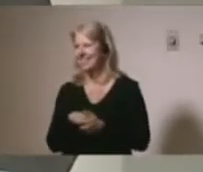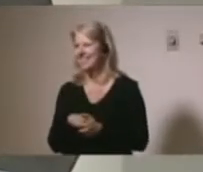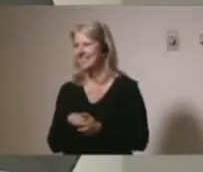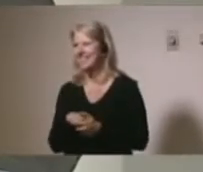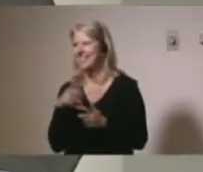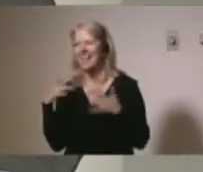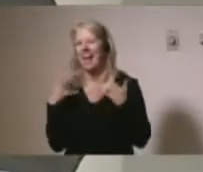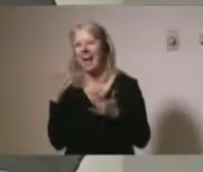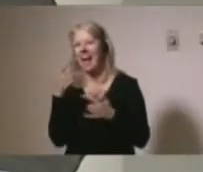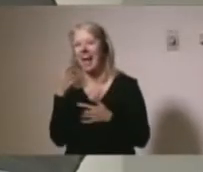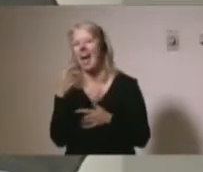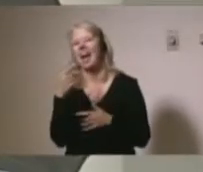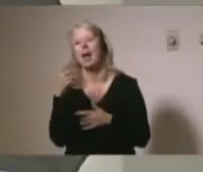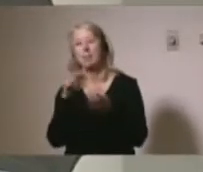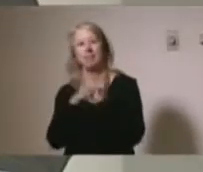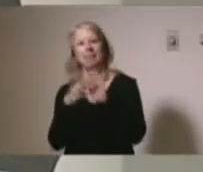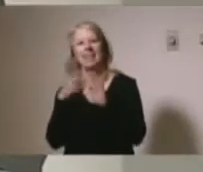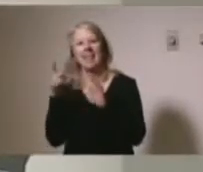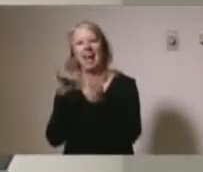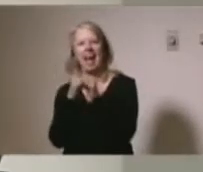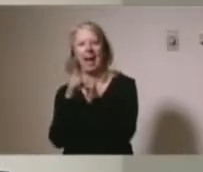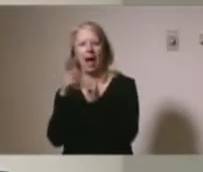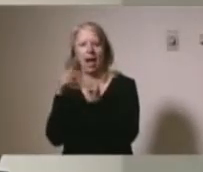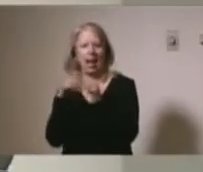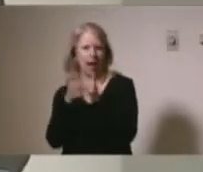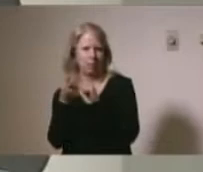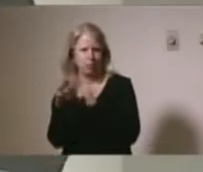That means how are you?